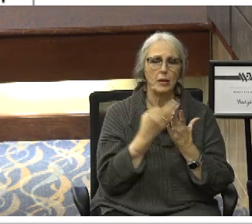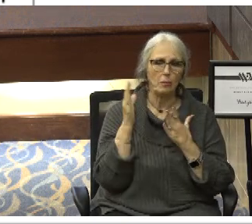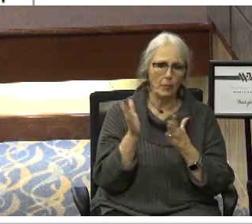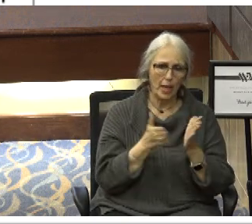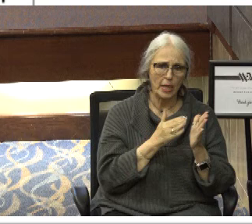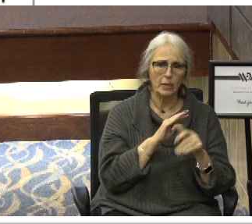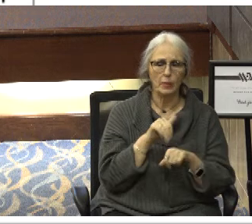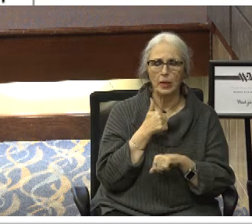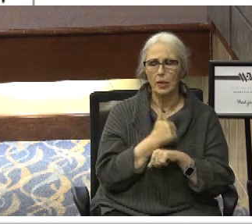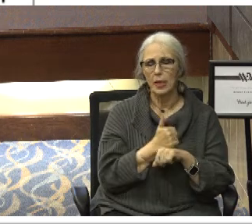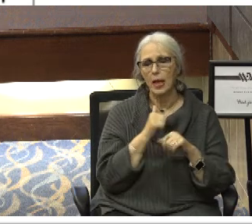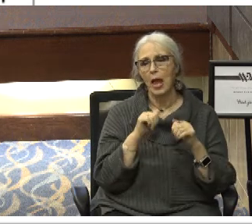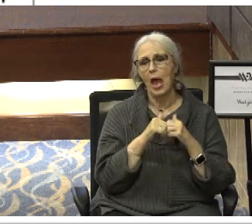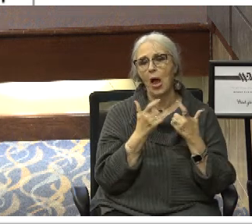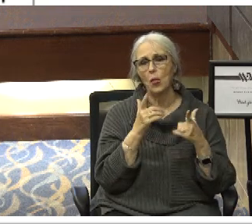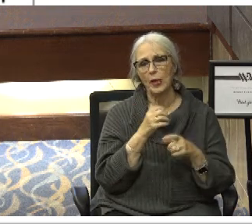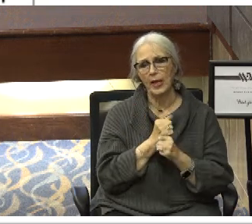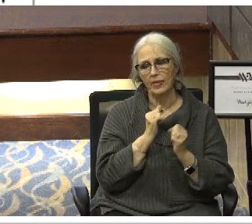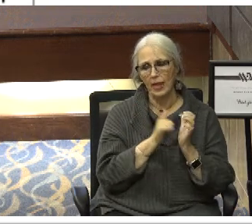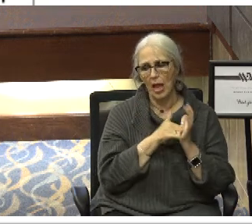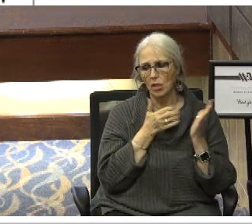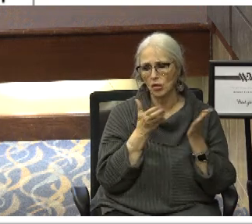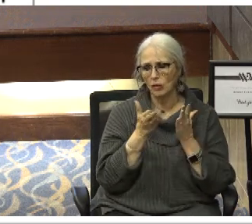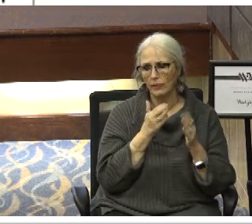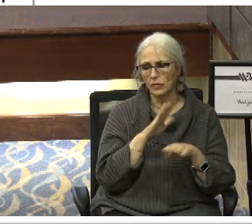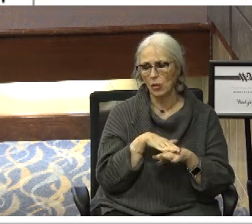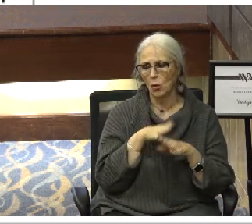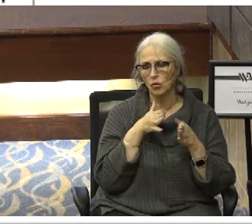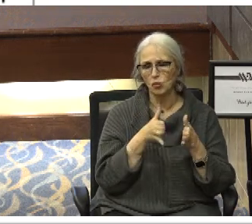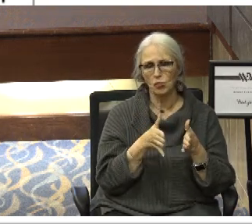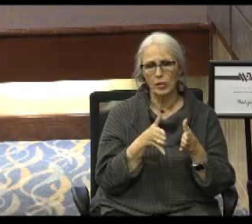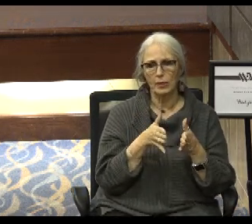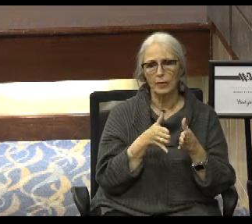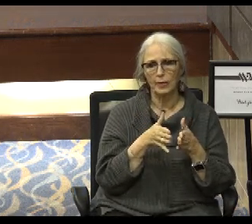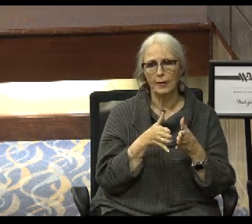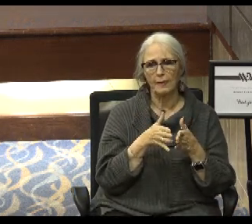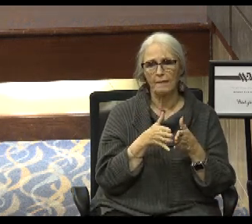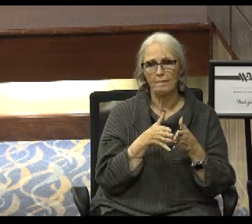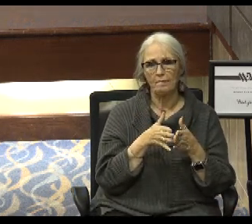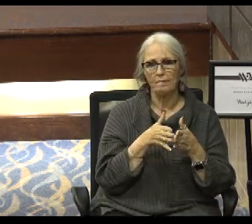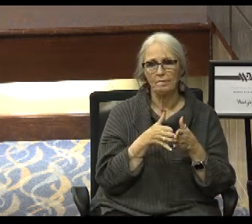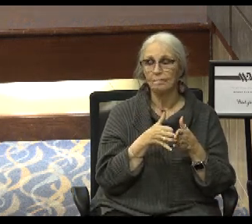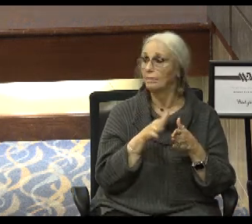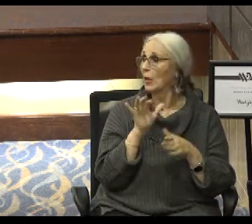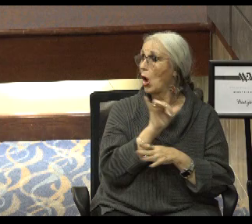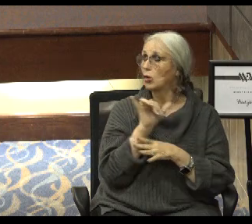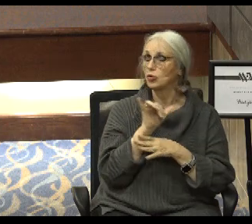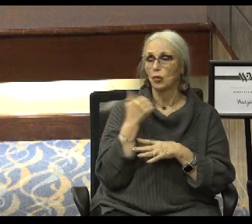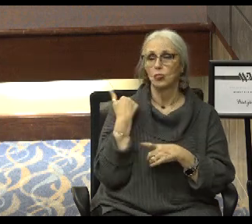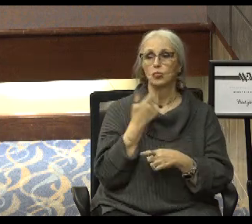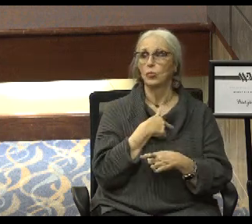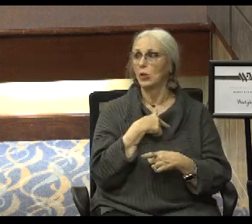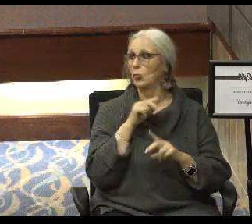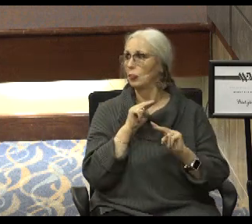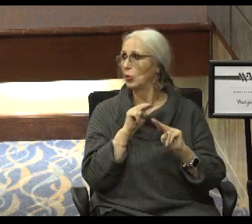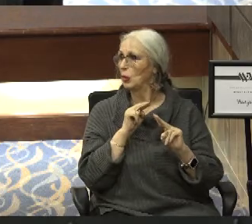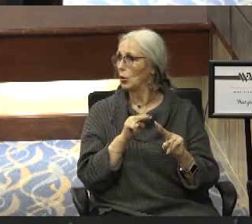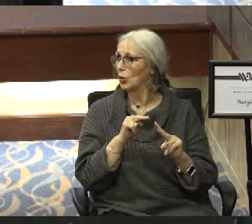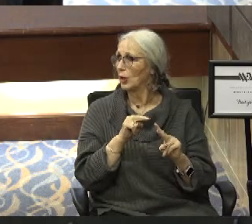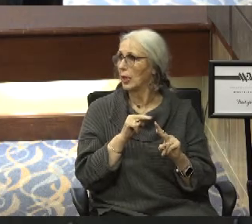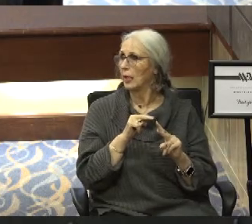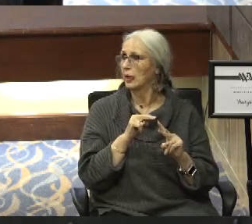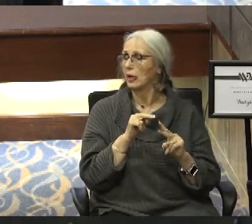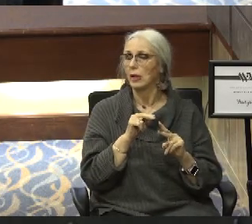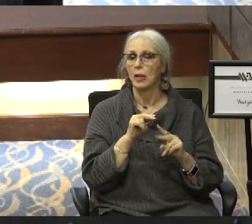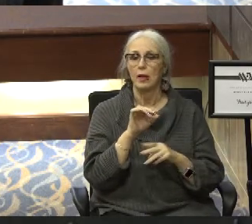implementation plan for how we get that service out on the street to serve your community. We will also be looking at electrification of